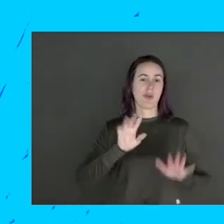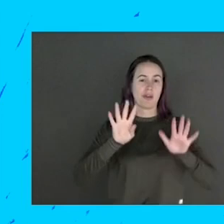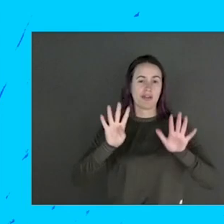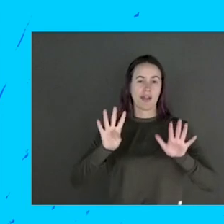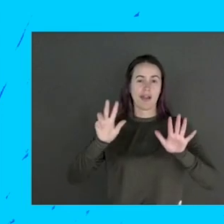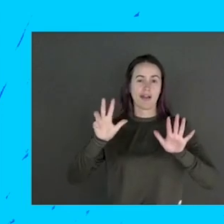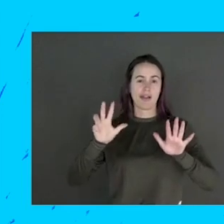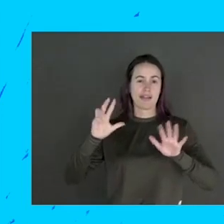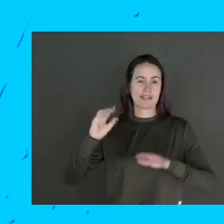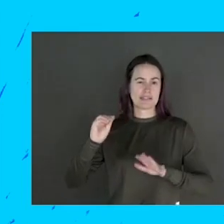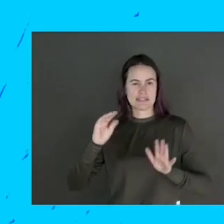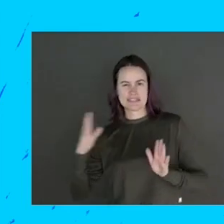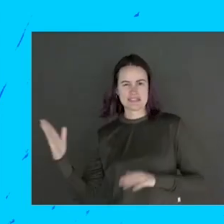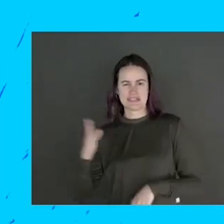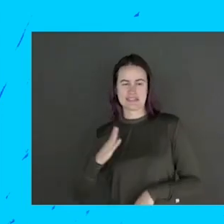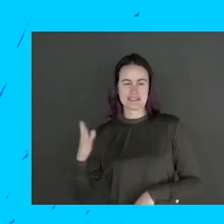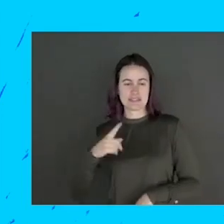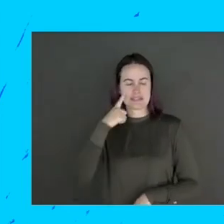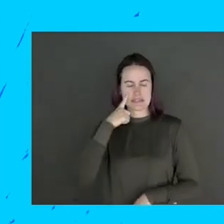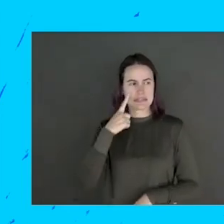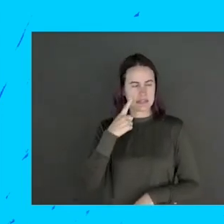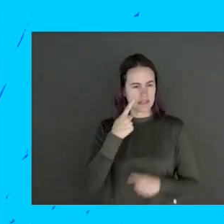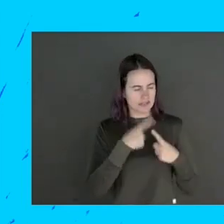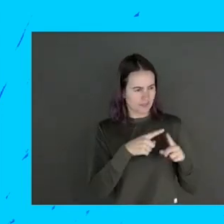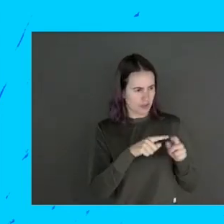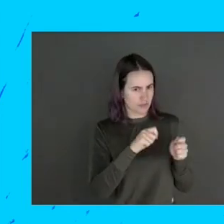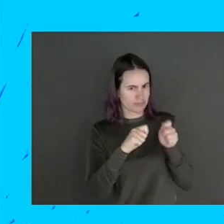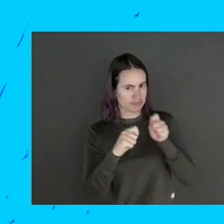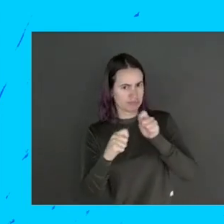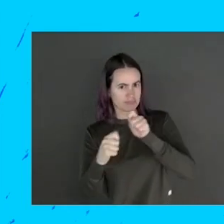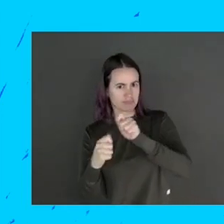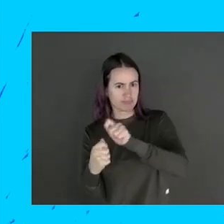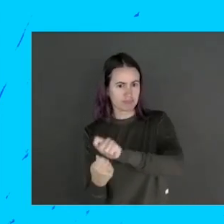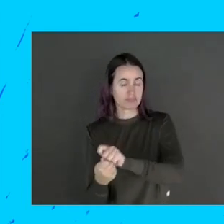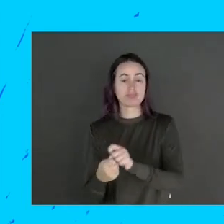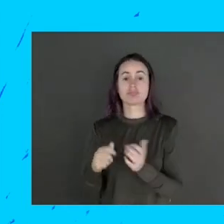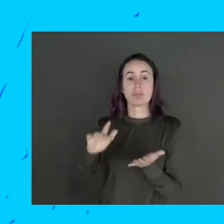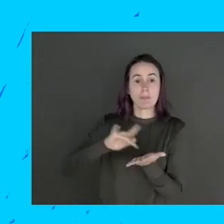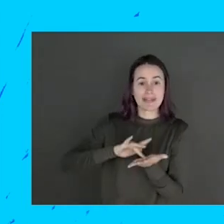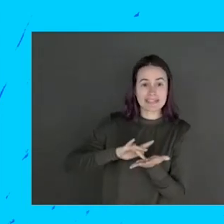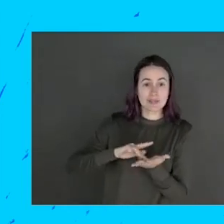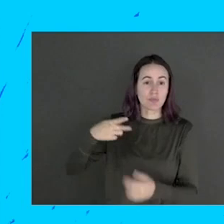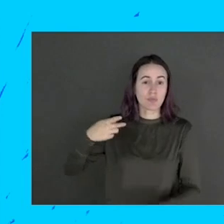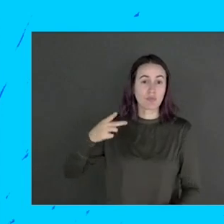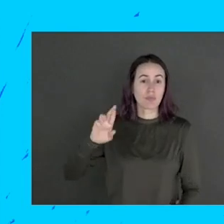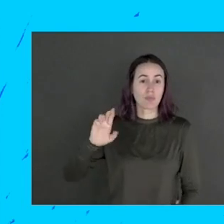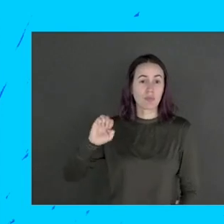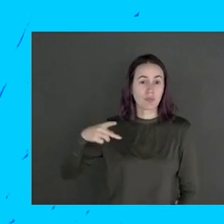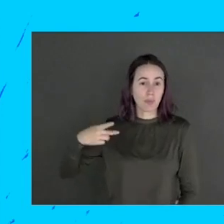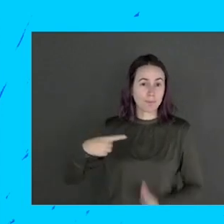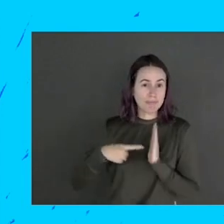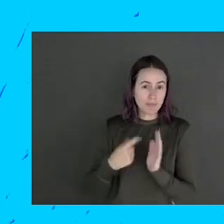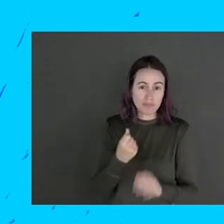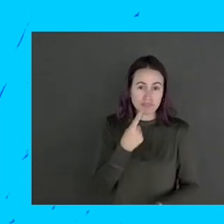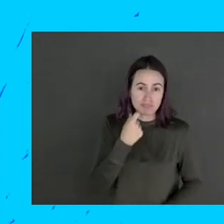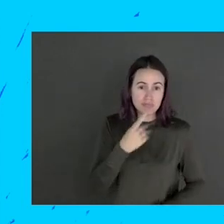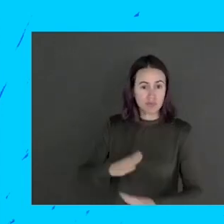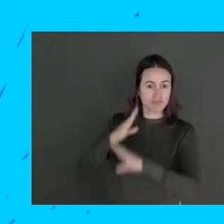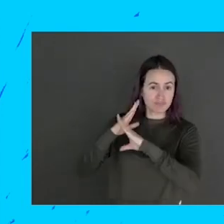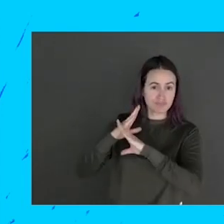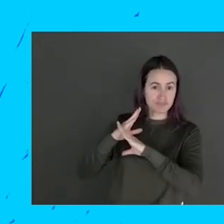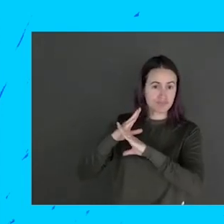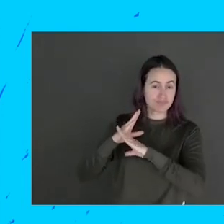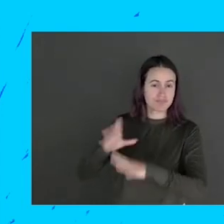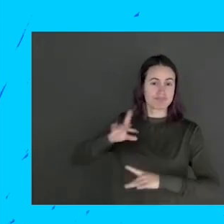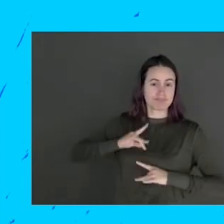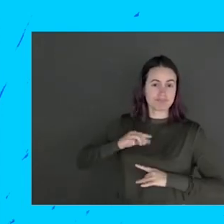great evolution of prevention options like PrEP, available to curb the transmission of HIV. However, just